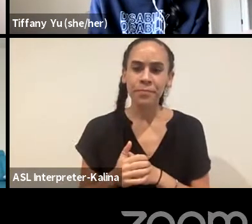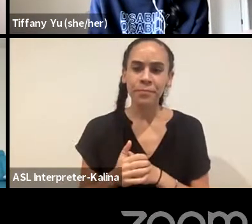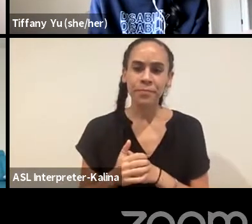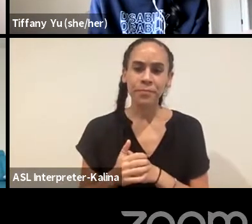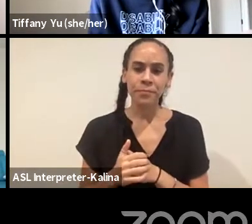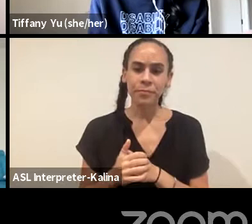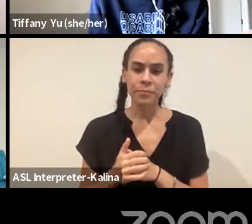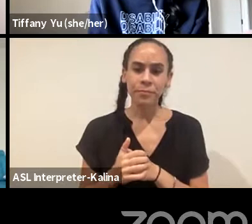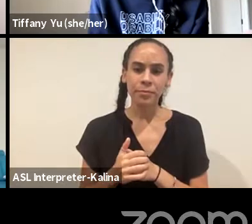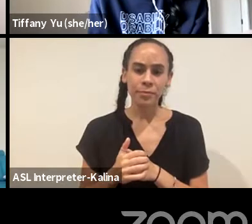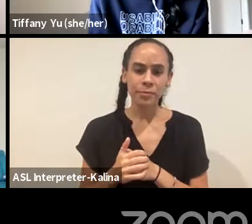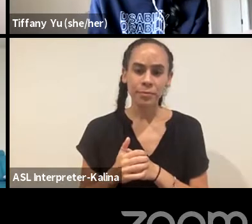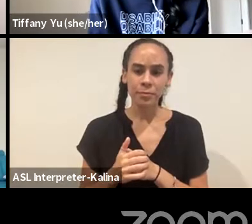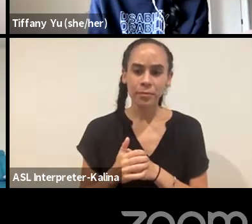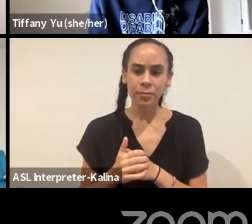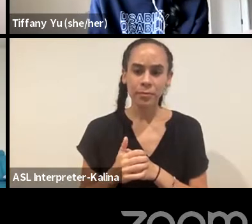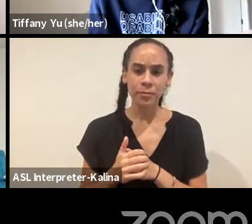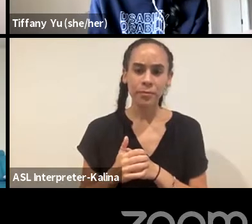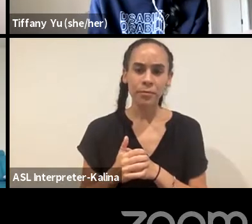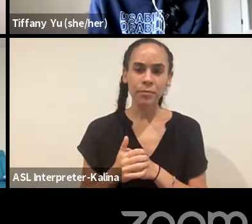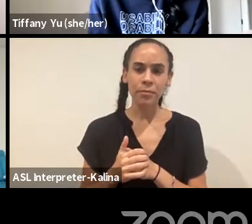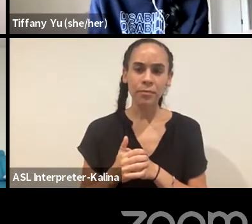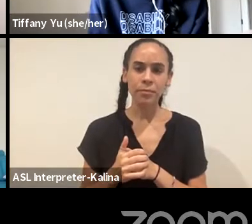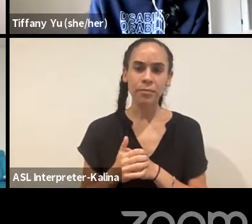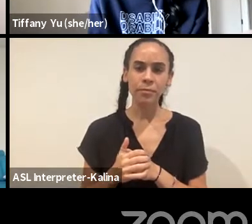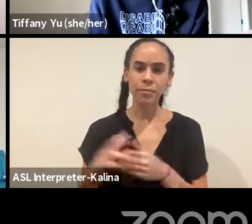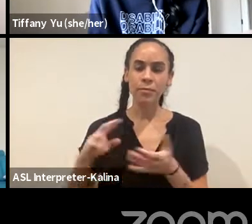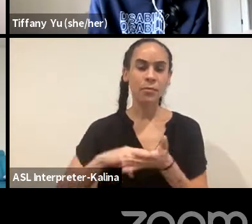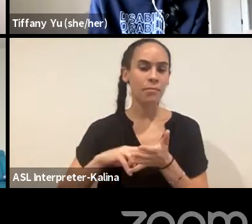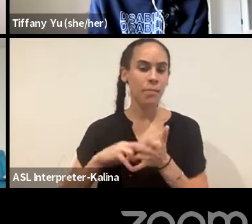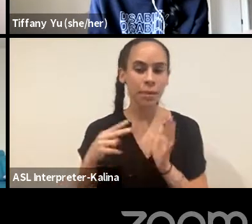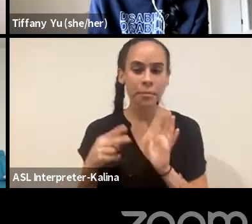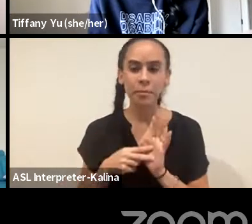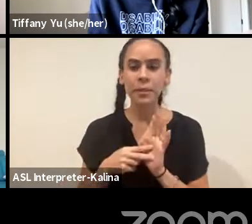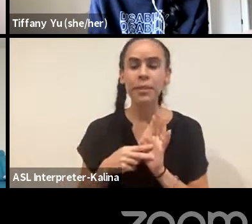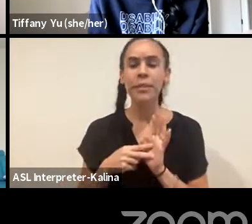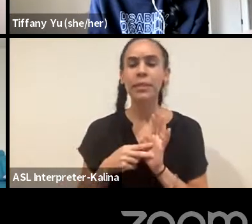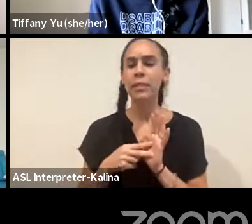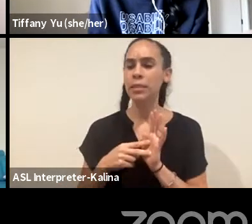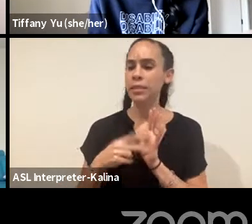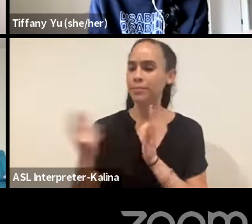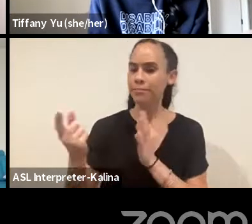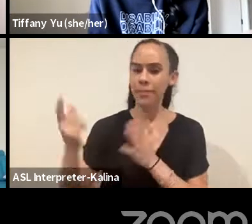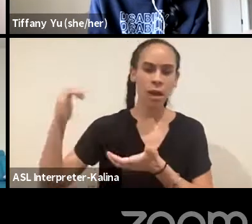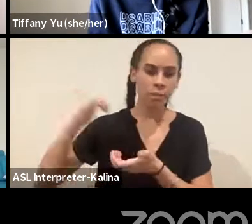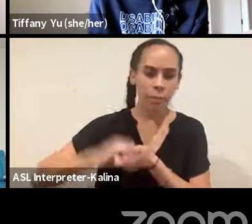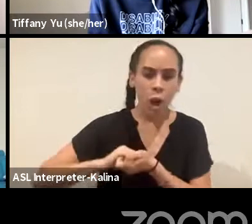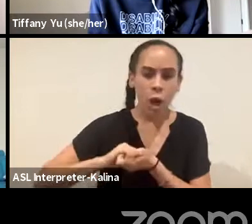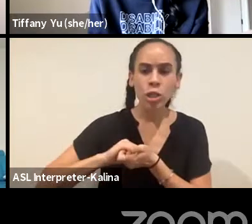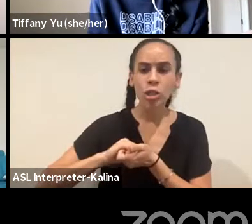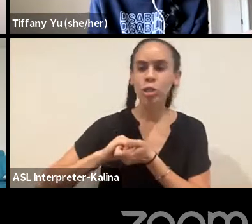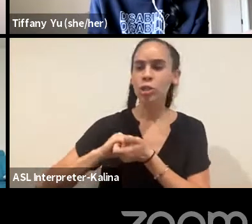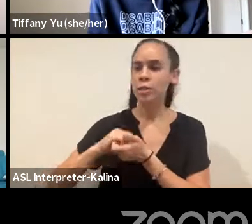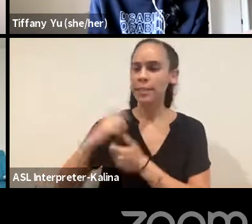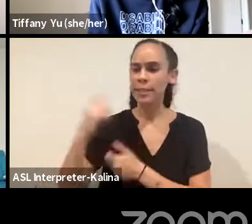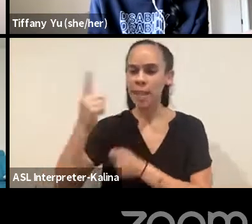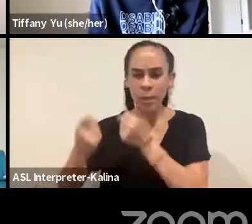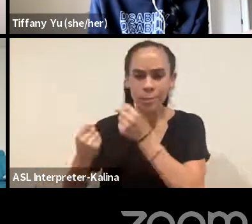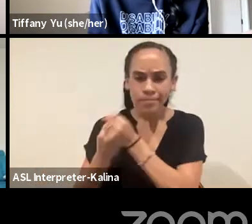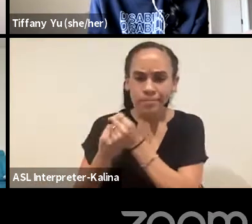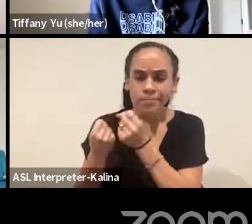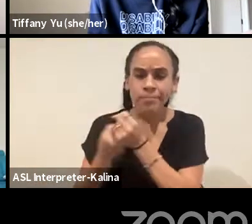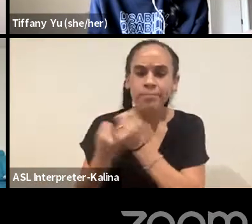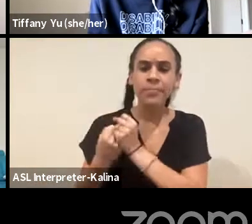It means that I have a partner or someone looking out for me in